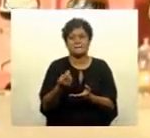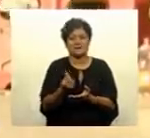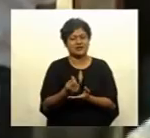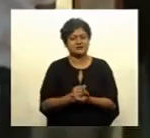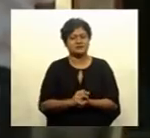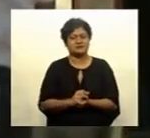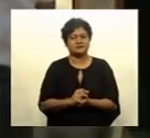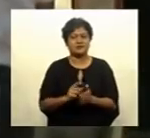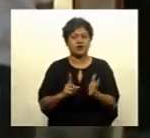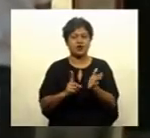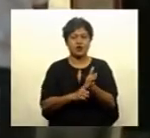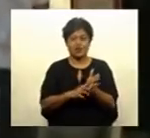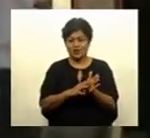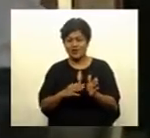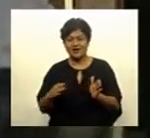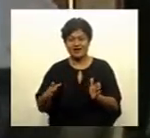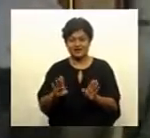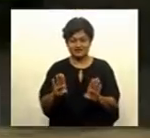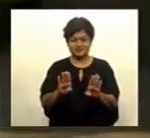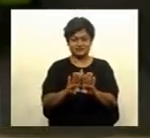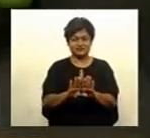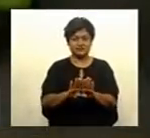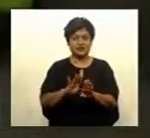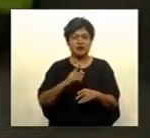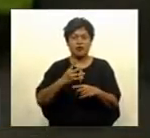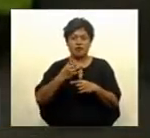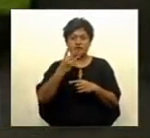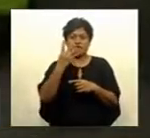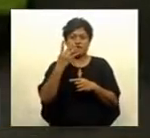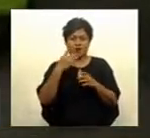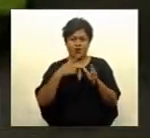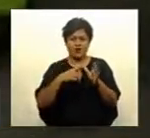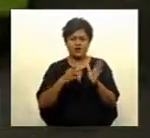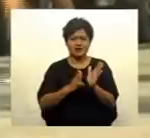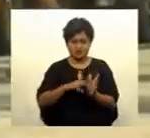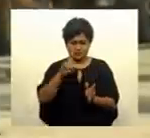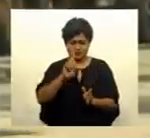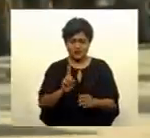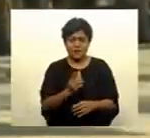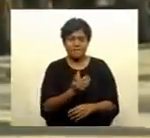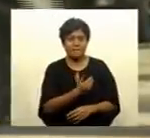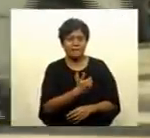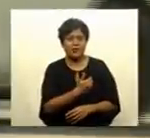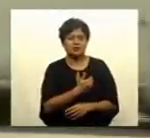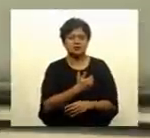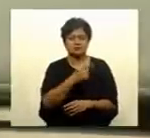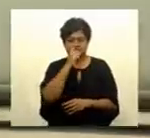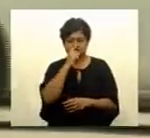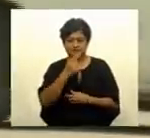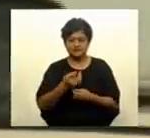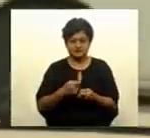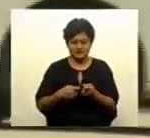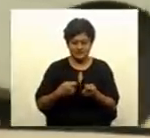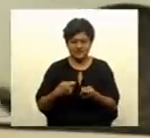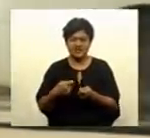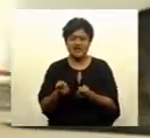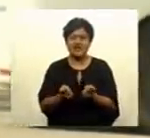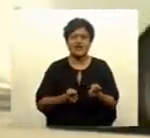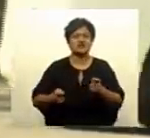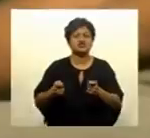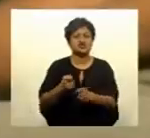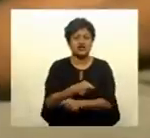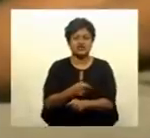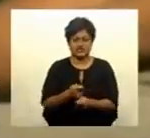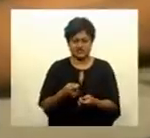Longani border was buzzing ever since 4 a.m. as people barter, receive supplies and run errands way before the evening